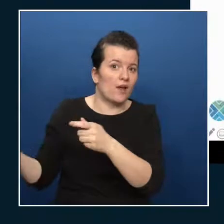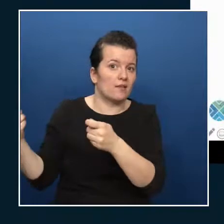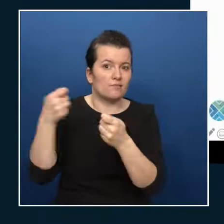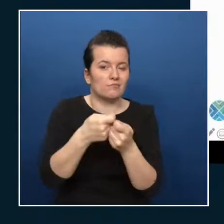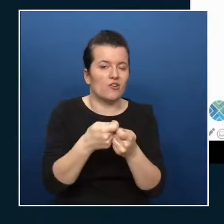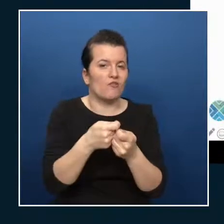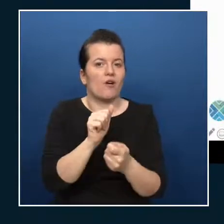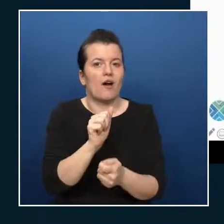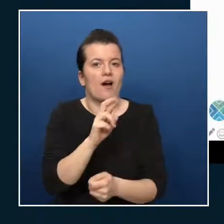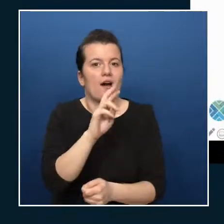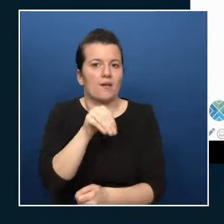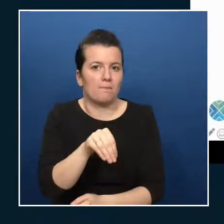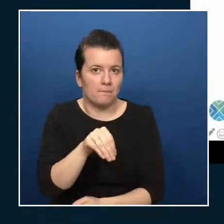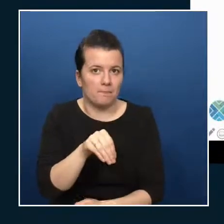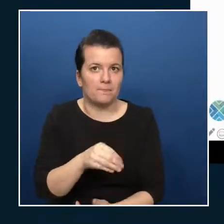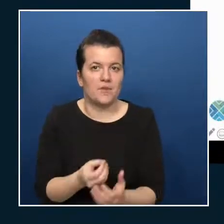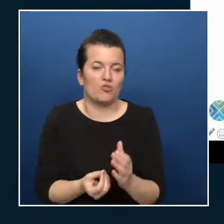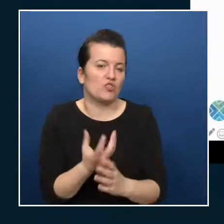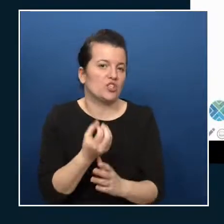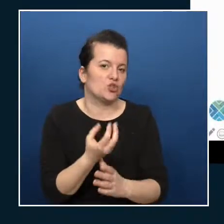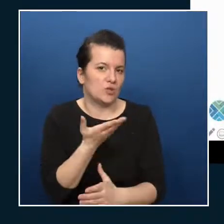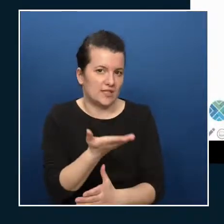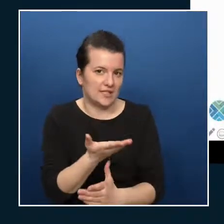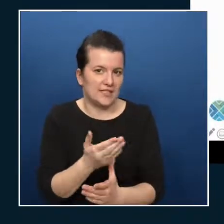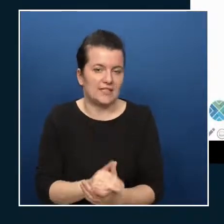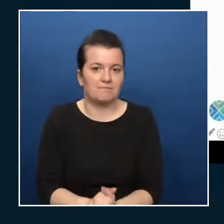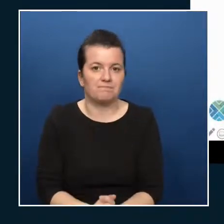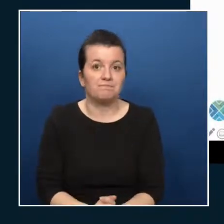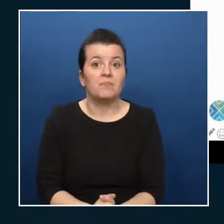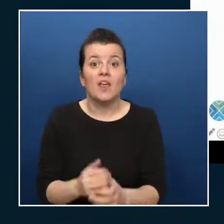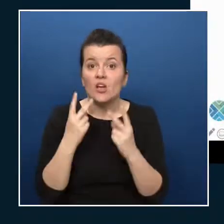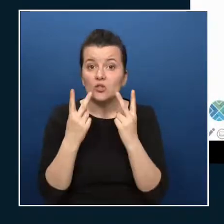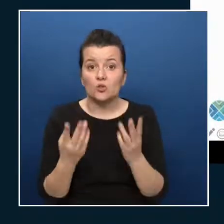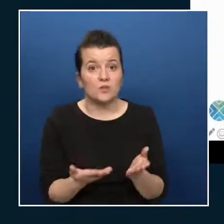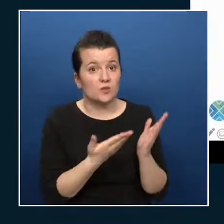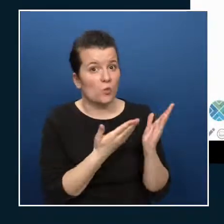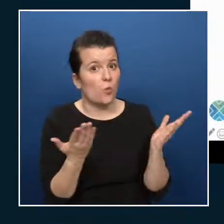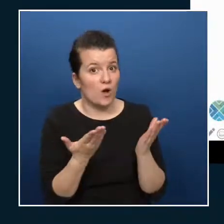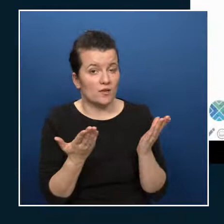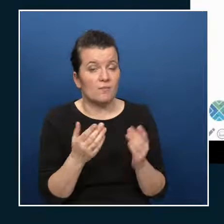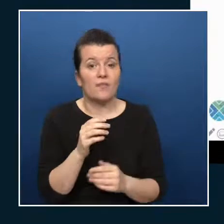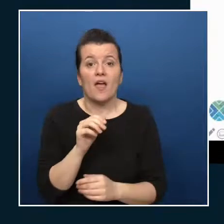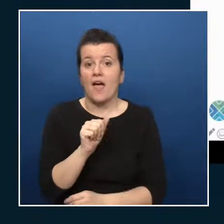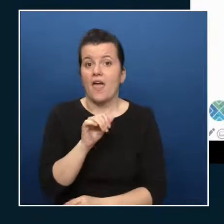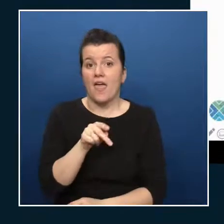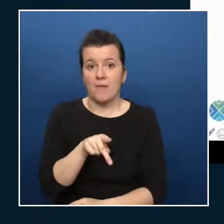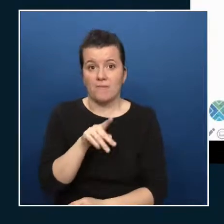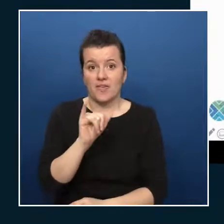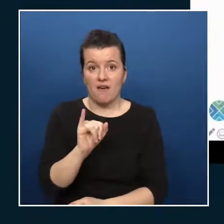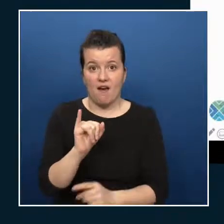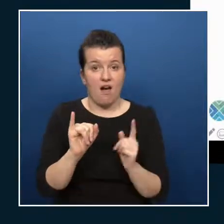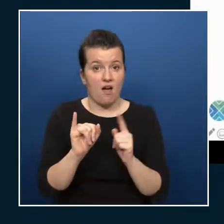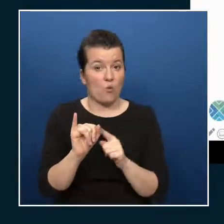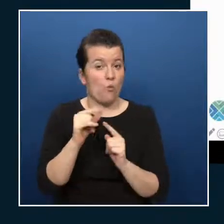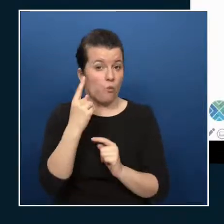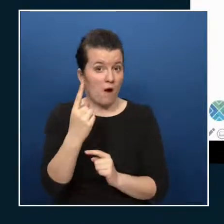API. And what you see here is that the same API handles all these different